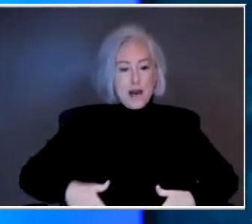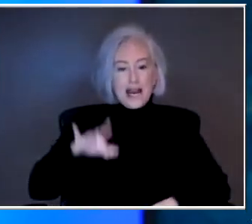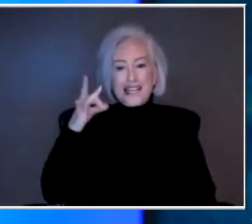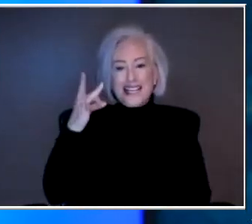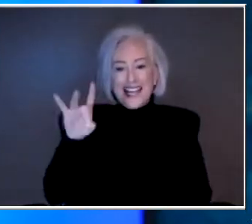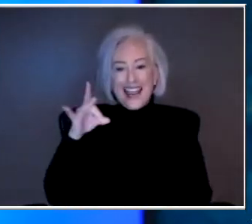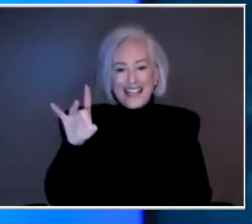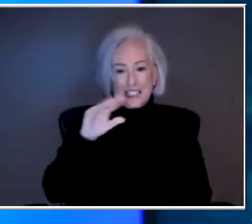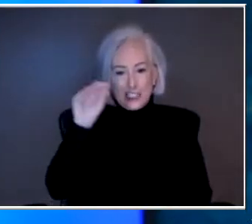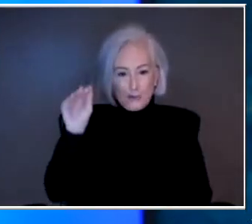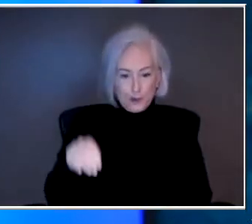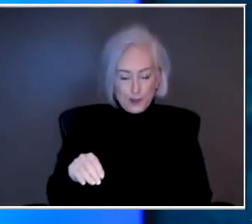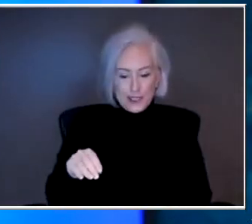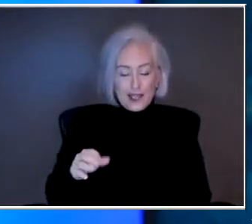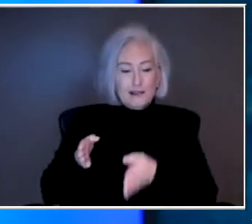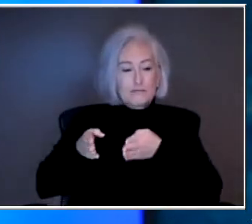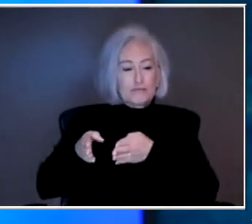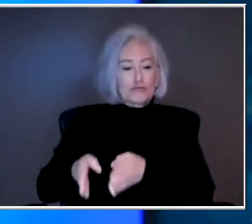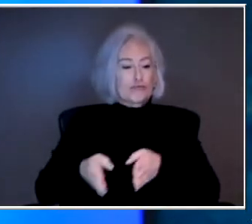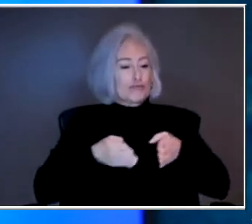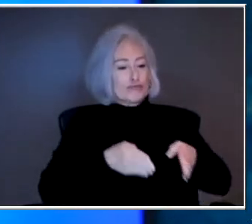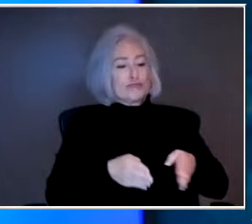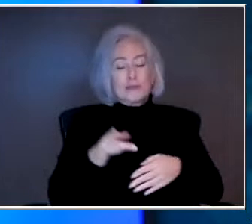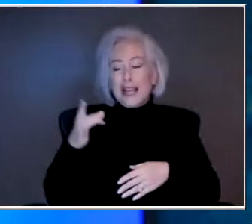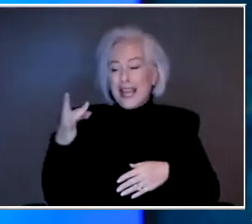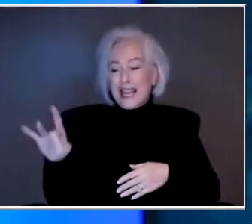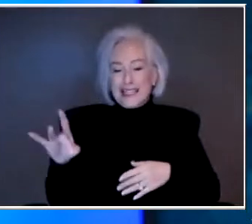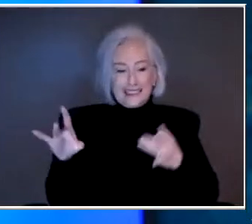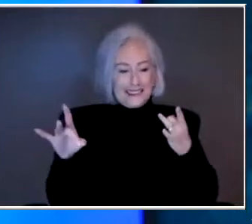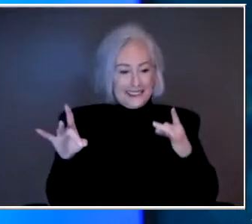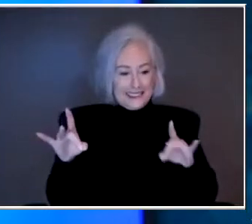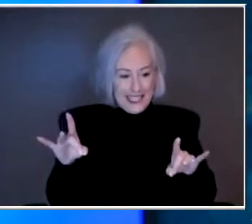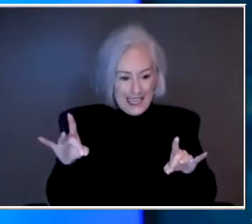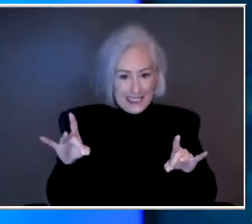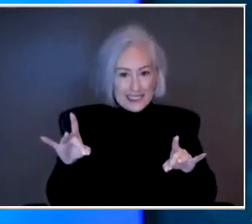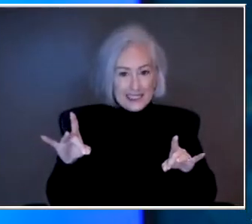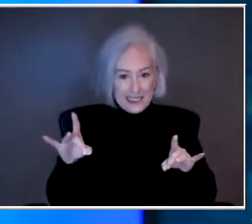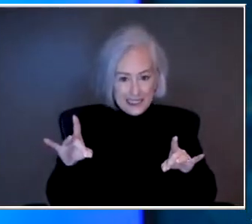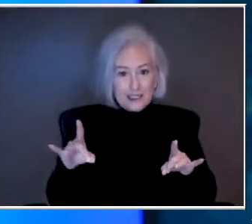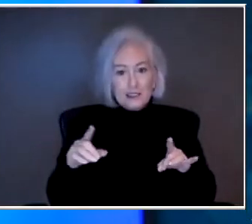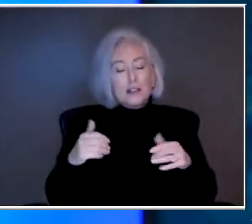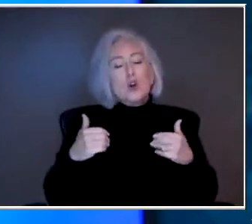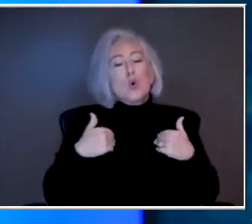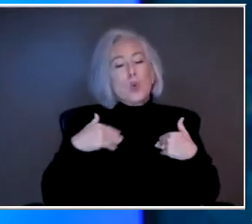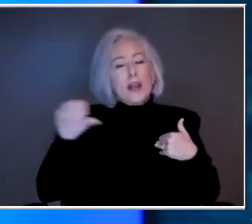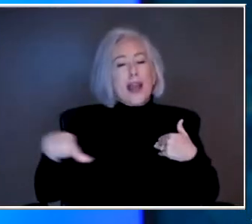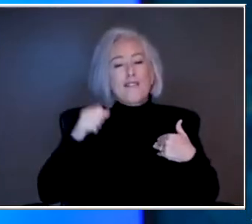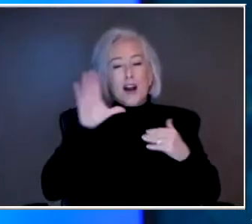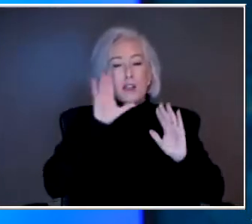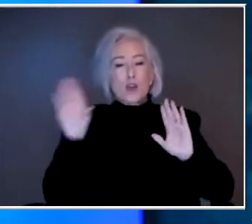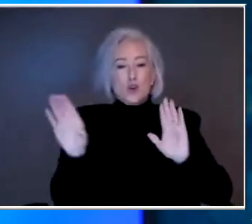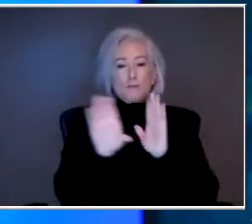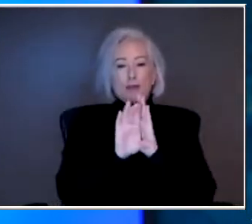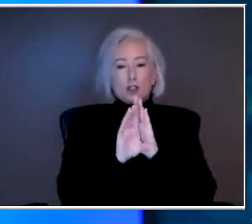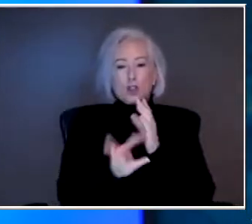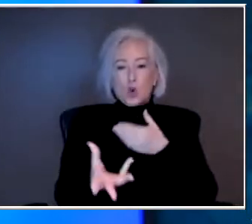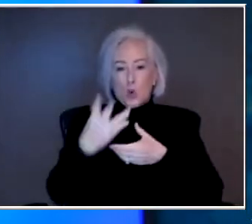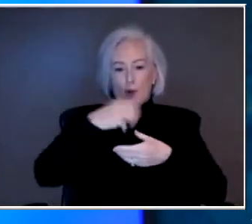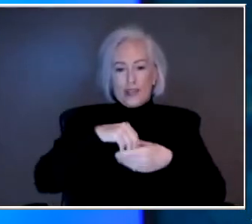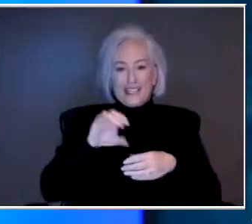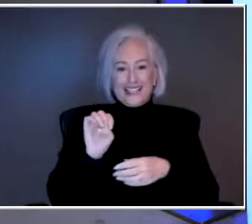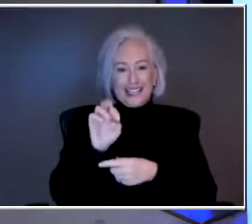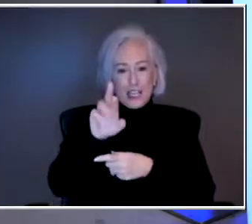burn unit when a patient is admitted that breaks it even smaller body parts, so forearm versus upper arm, and that just lets us get more